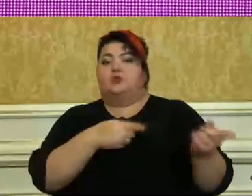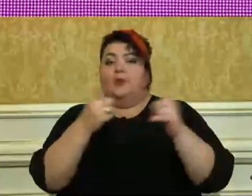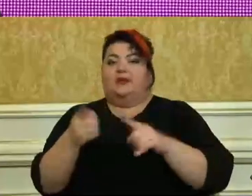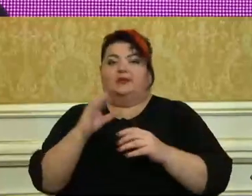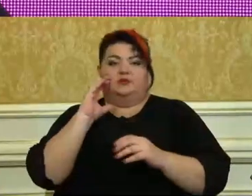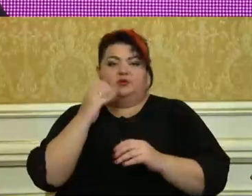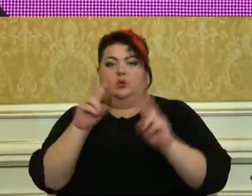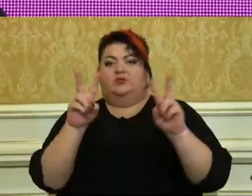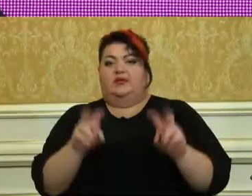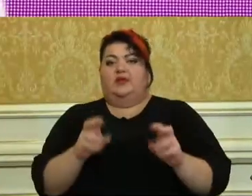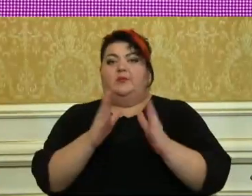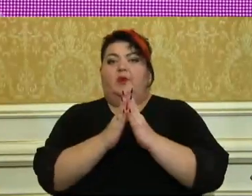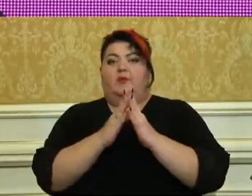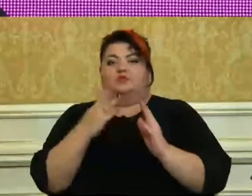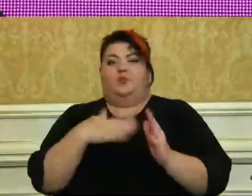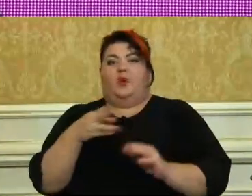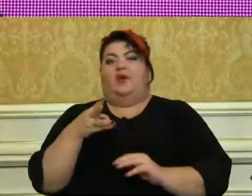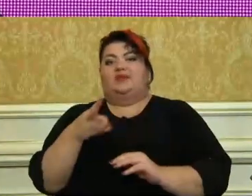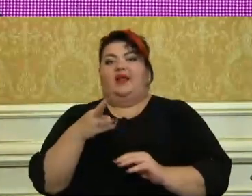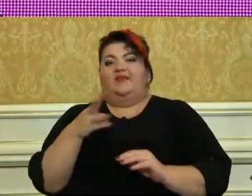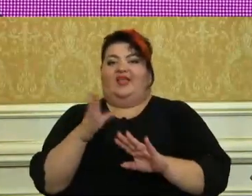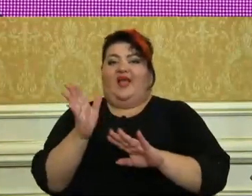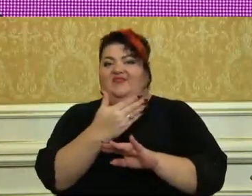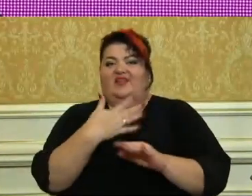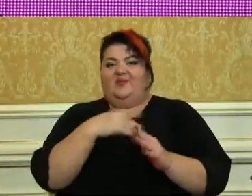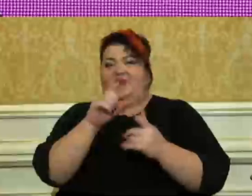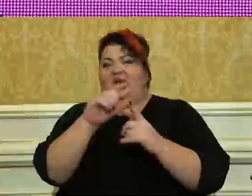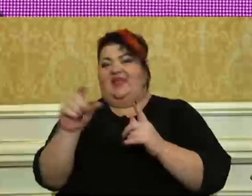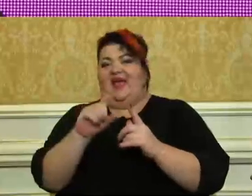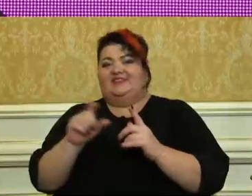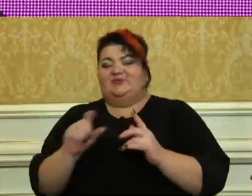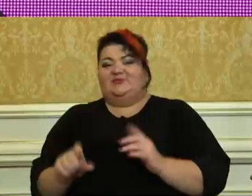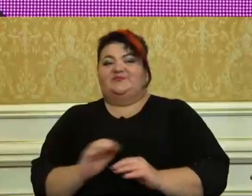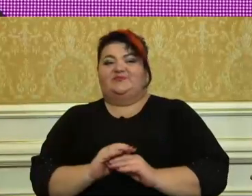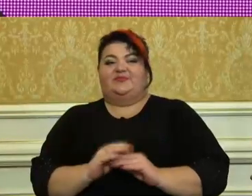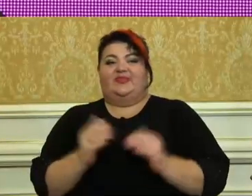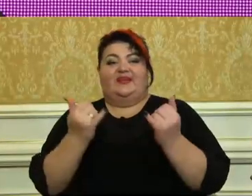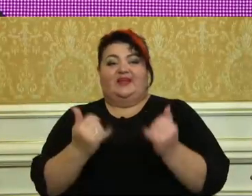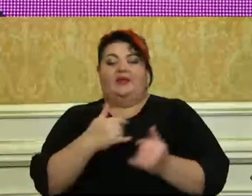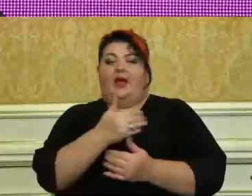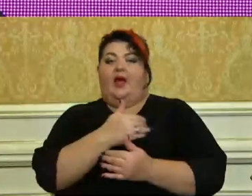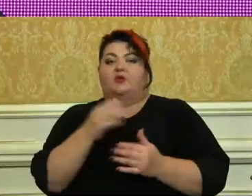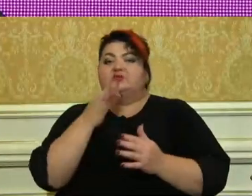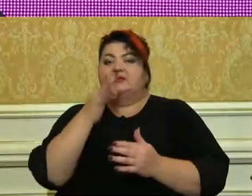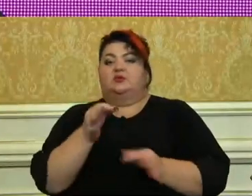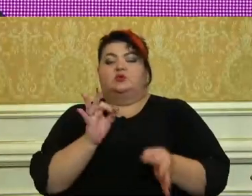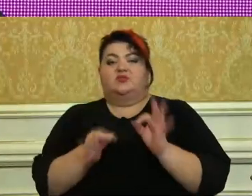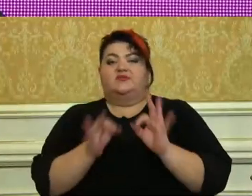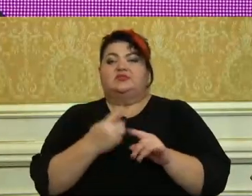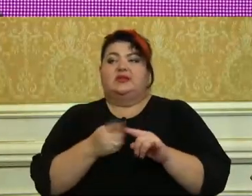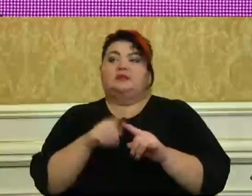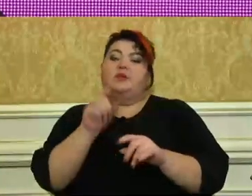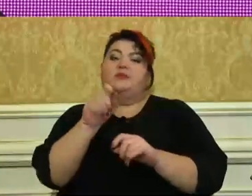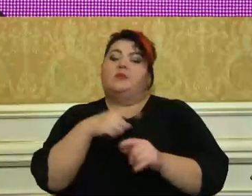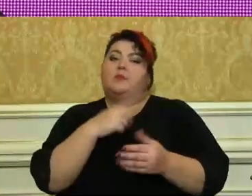to talk about very serious topic, yeah, and talk a little bit about serious things. And I would like to say that,